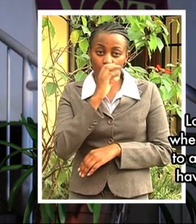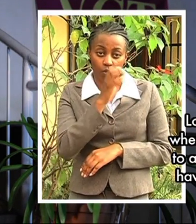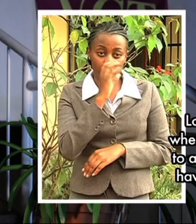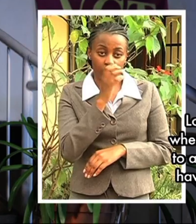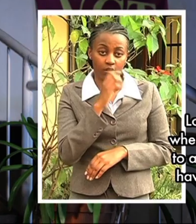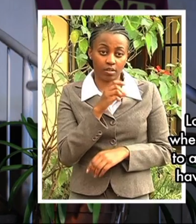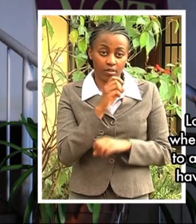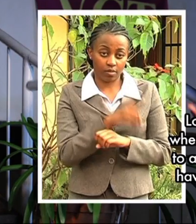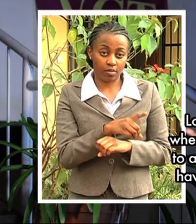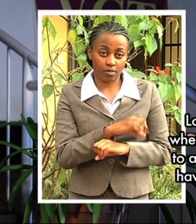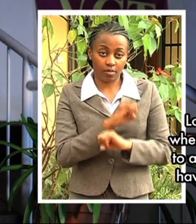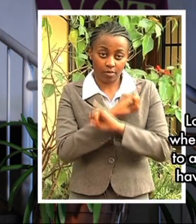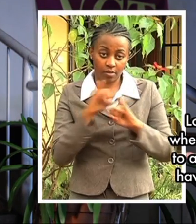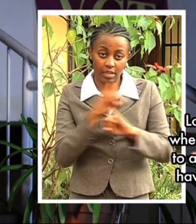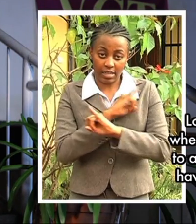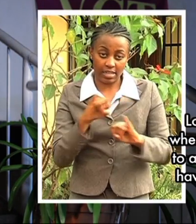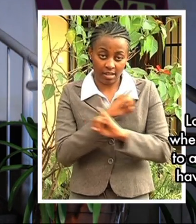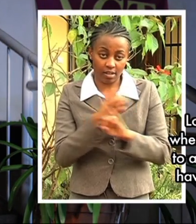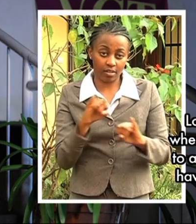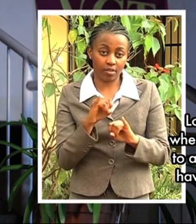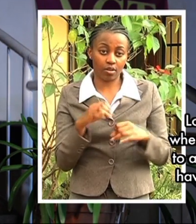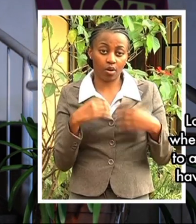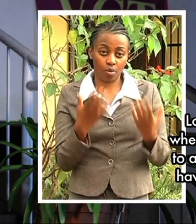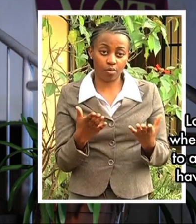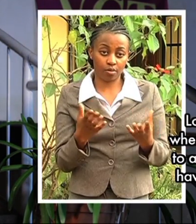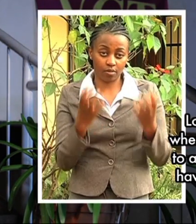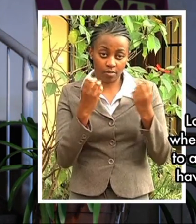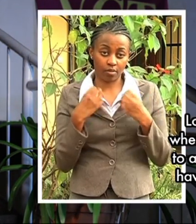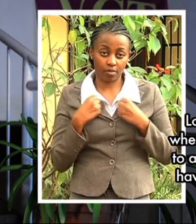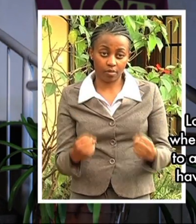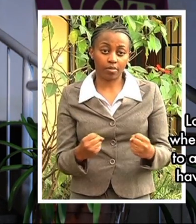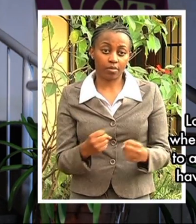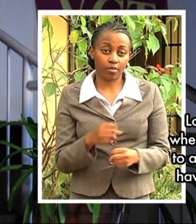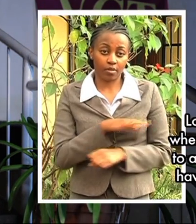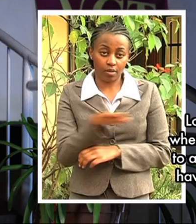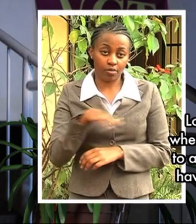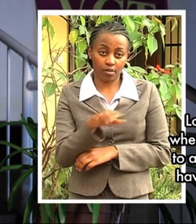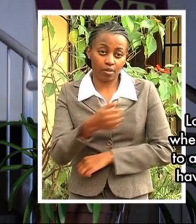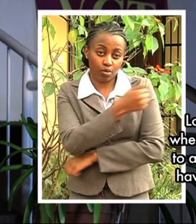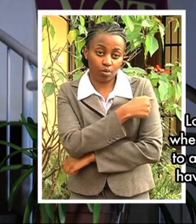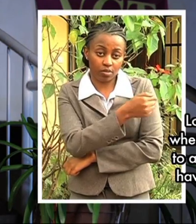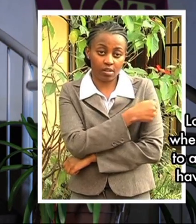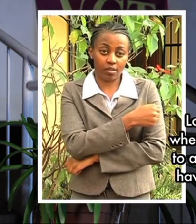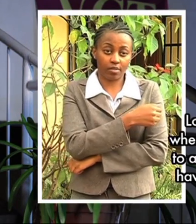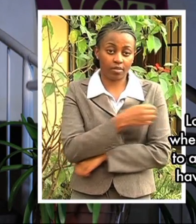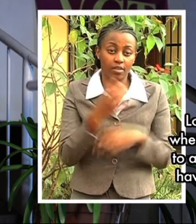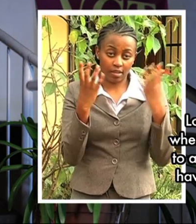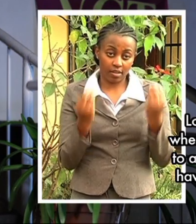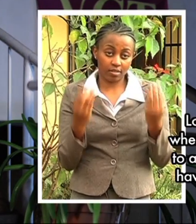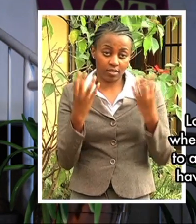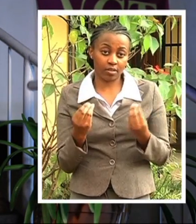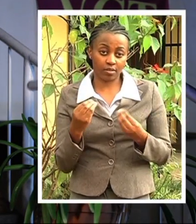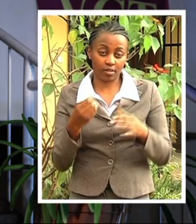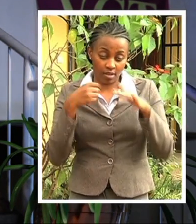or toilet? Do you have access to safe drinking water, or a healthcare